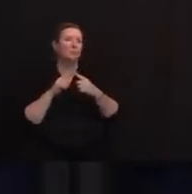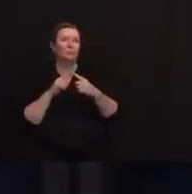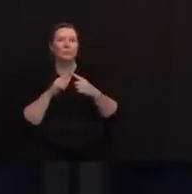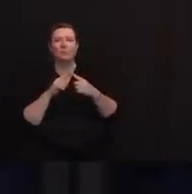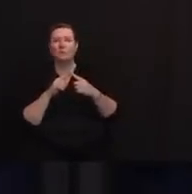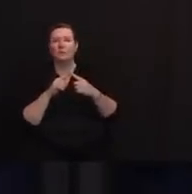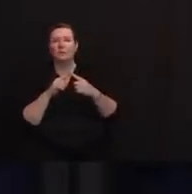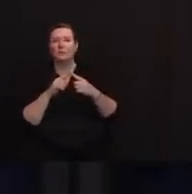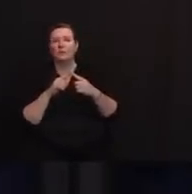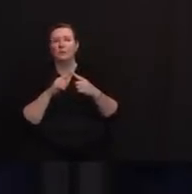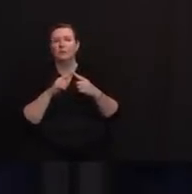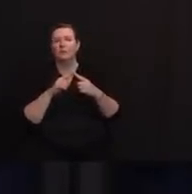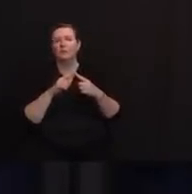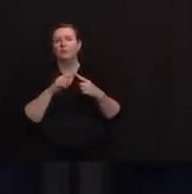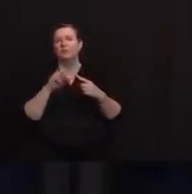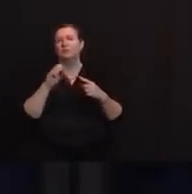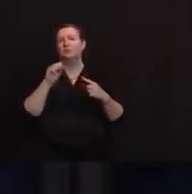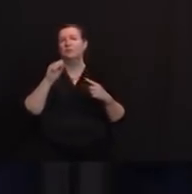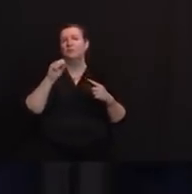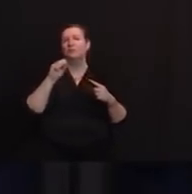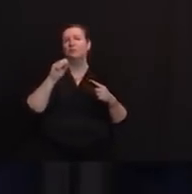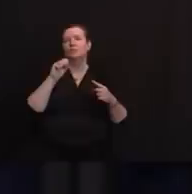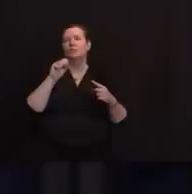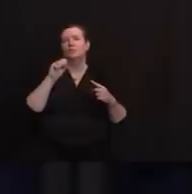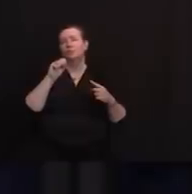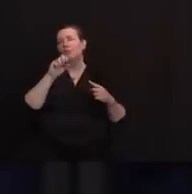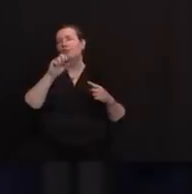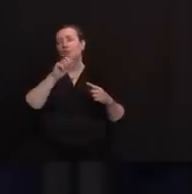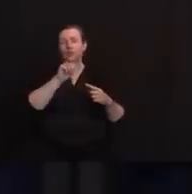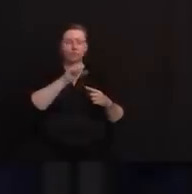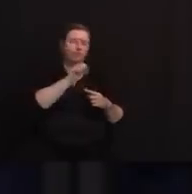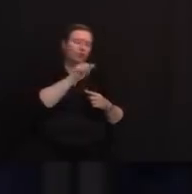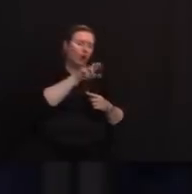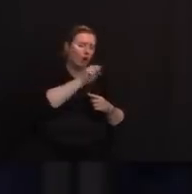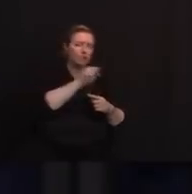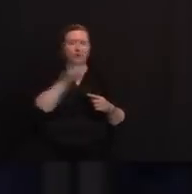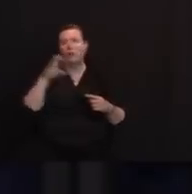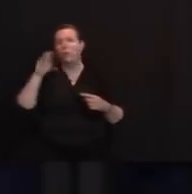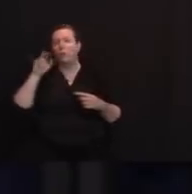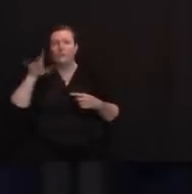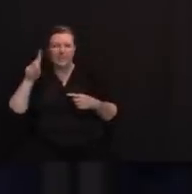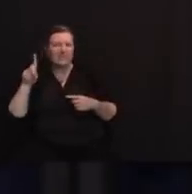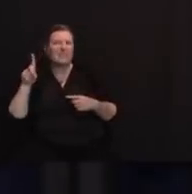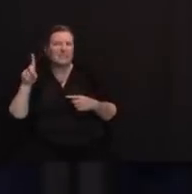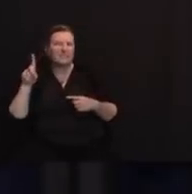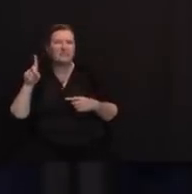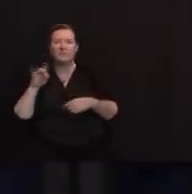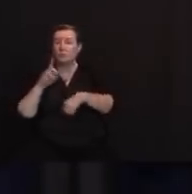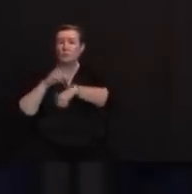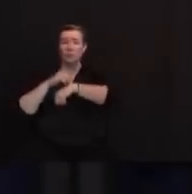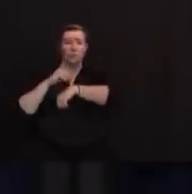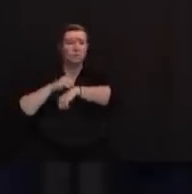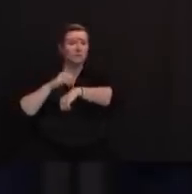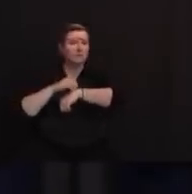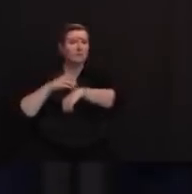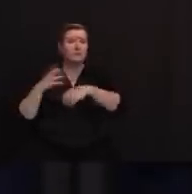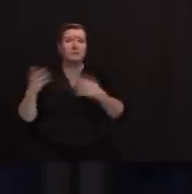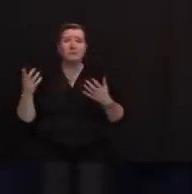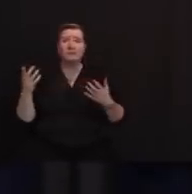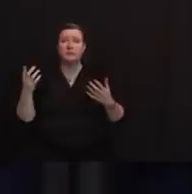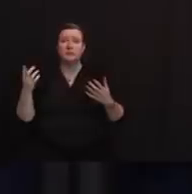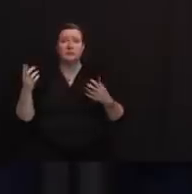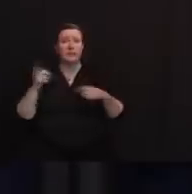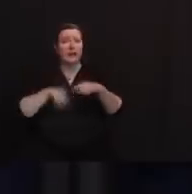causes COVID-19, because their work-related duties must be performed on-site and